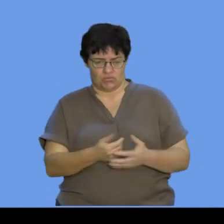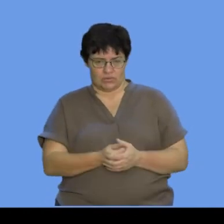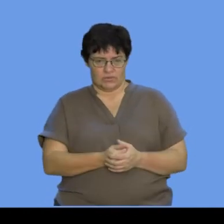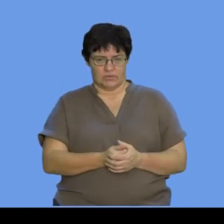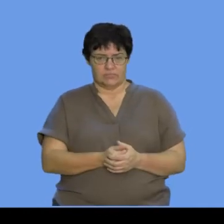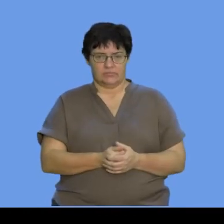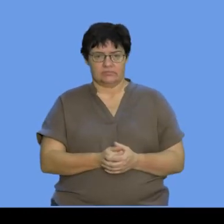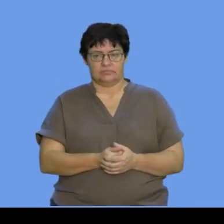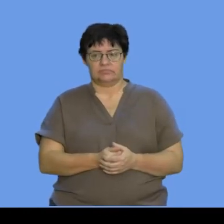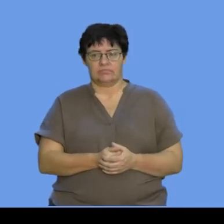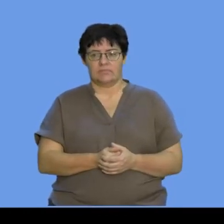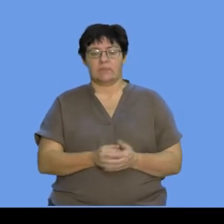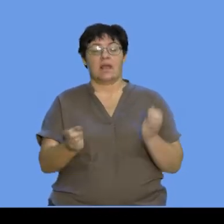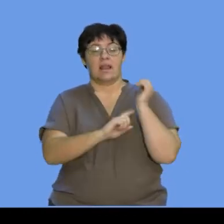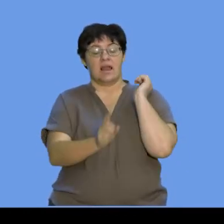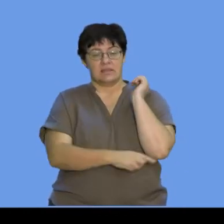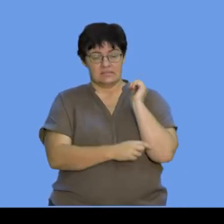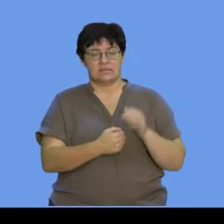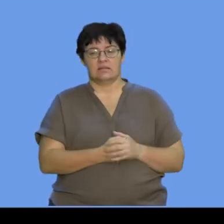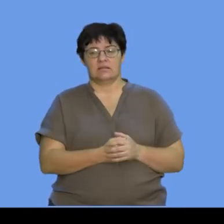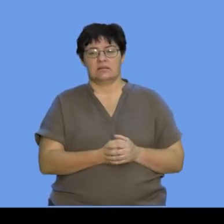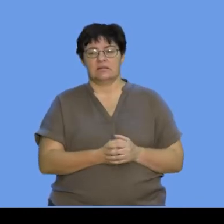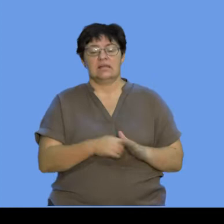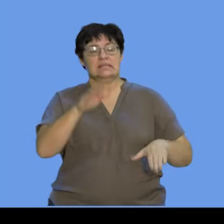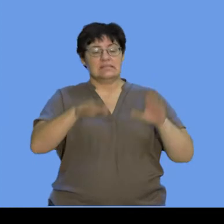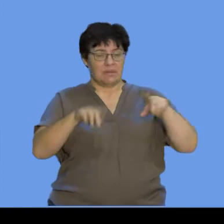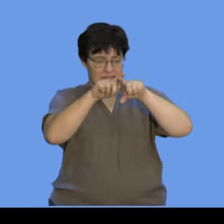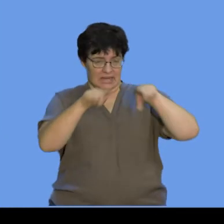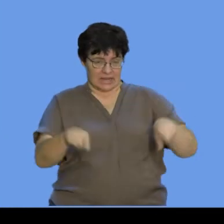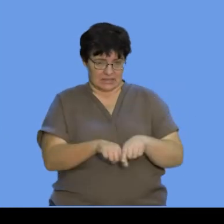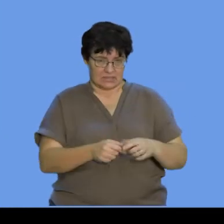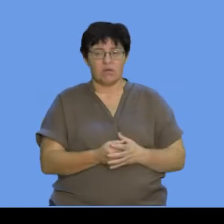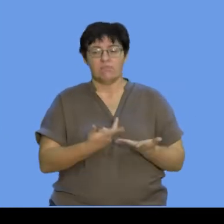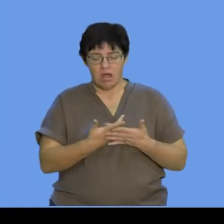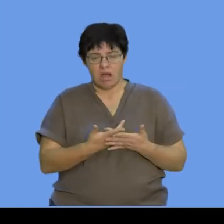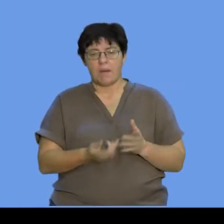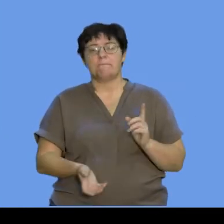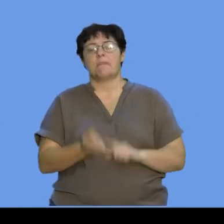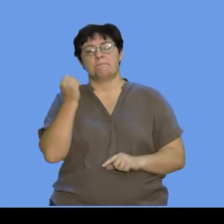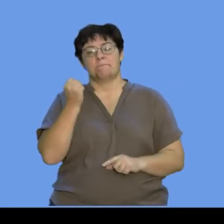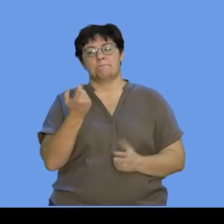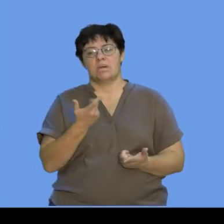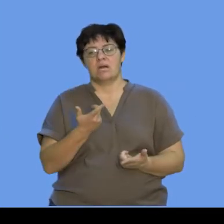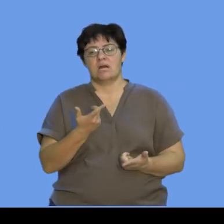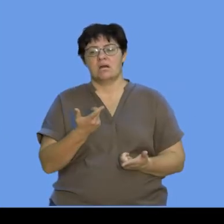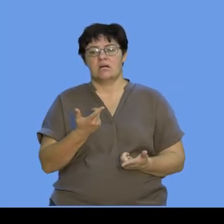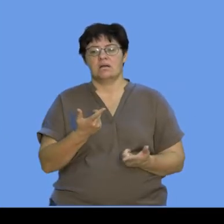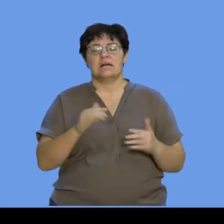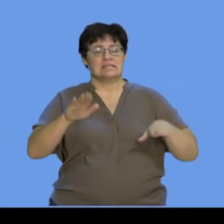that? And then lastly, you label similar triangles. This is with respect to similarity,